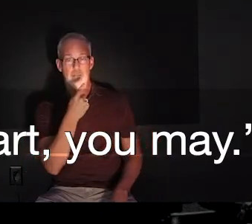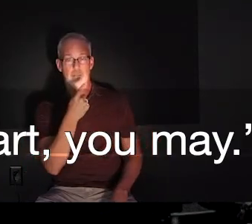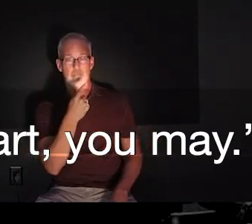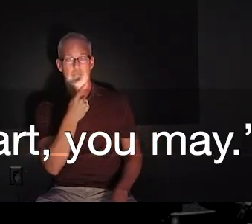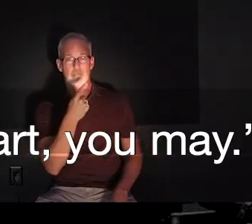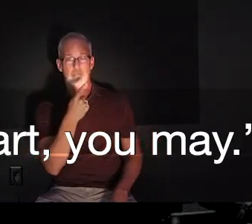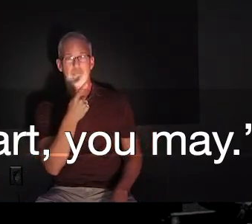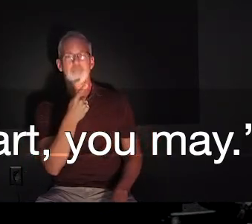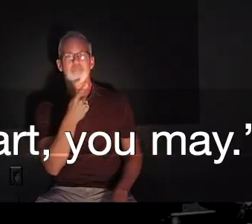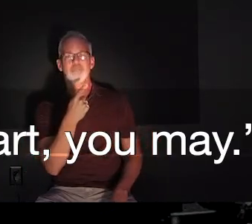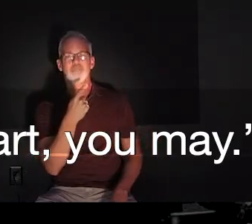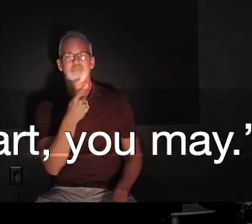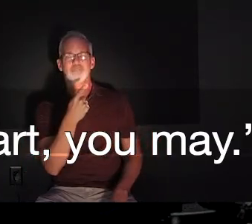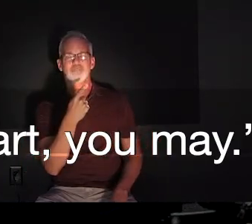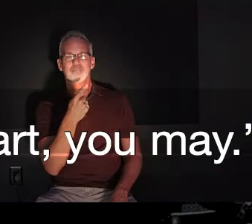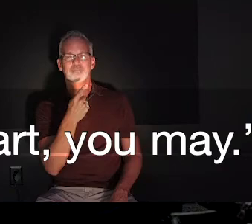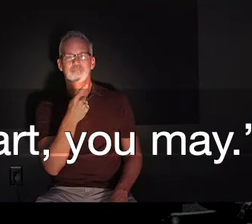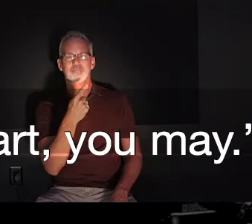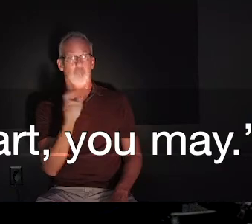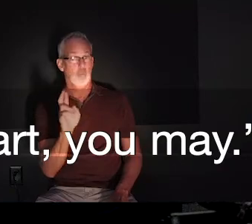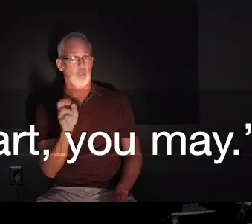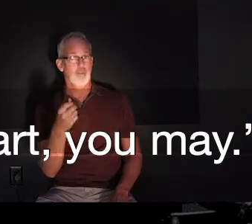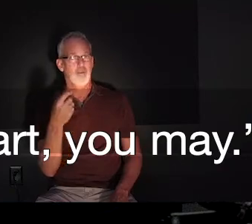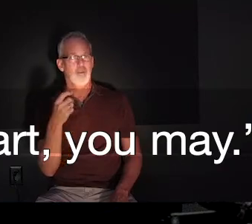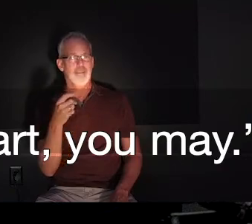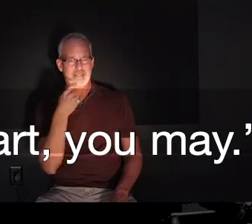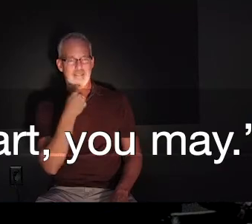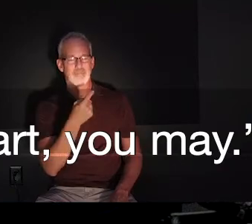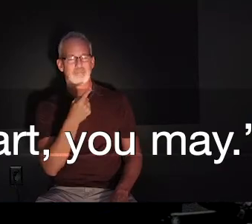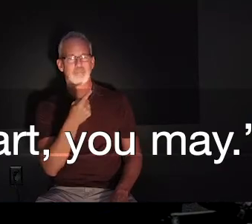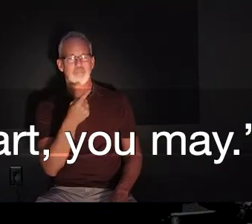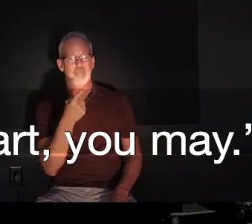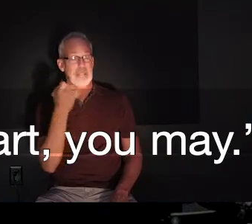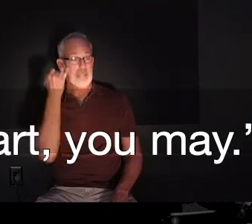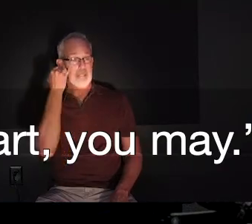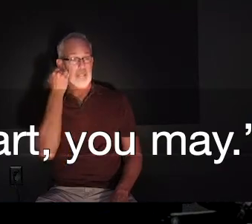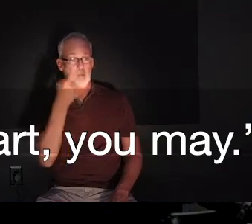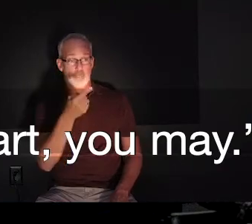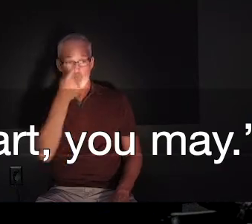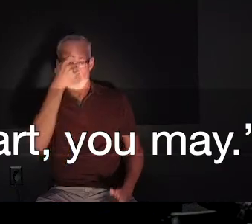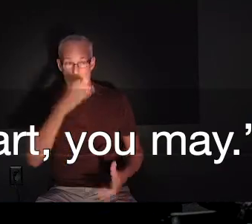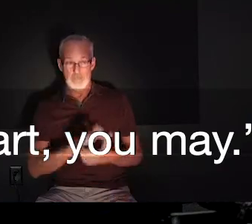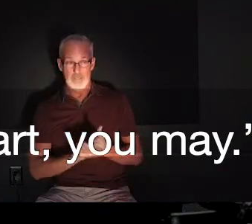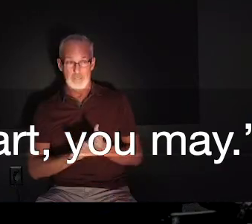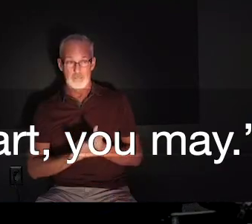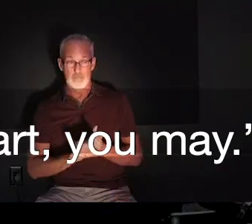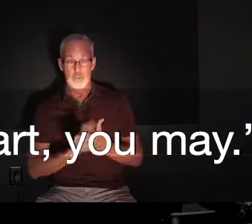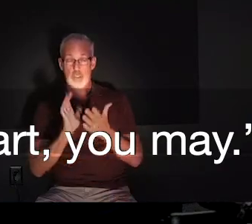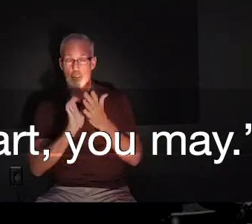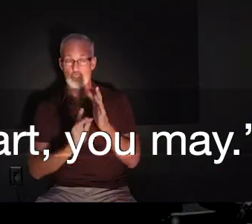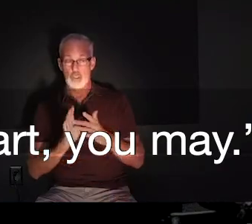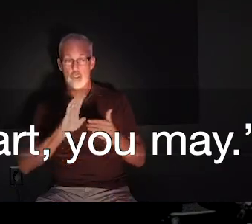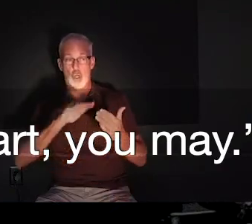"Here it is." You ready? "If you believe with all of your heart, you